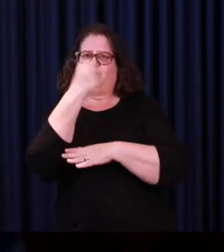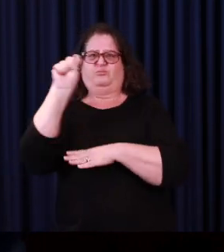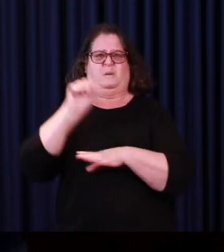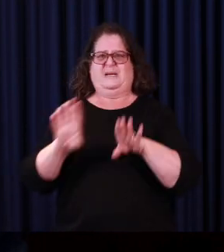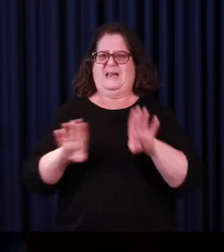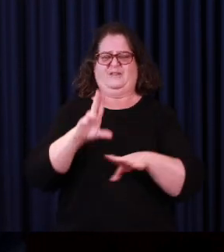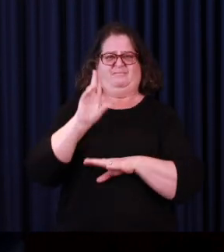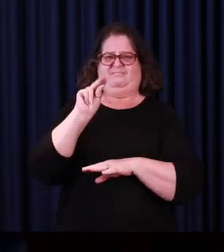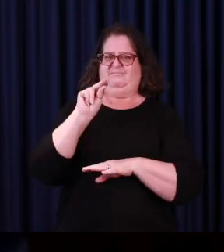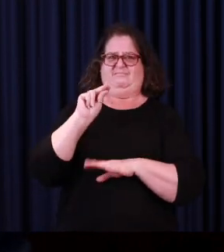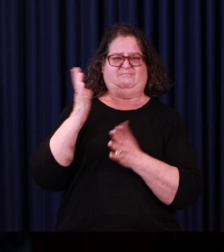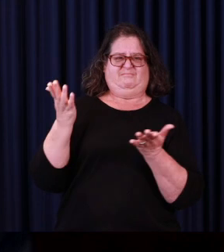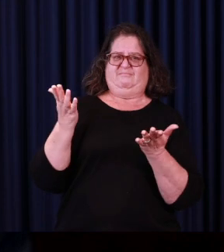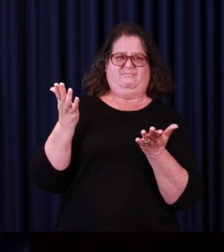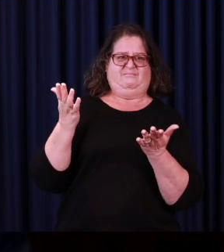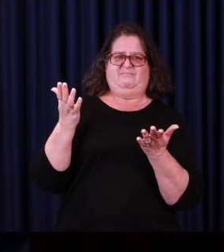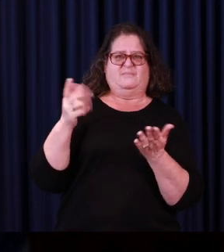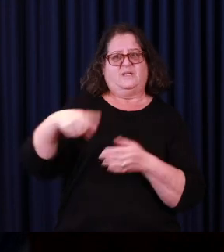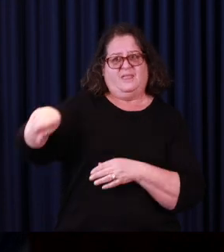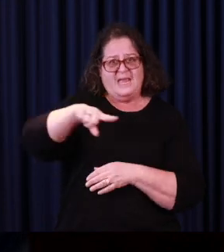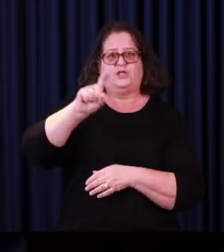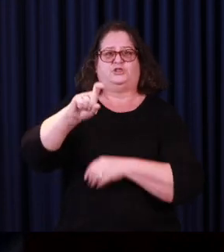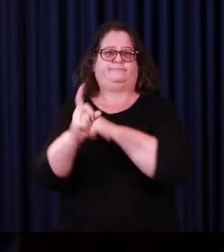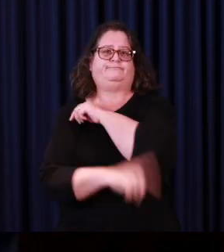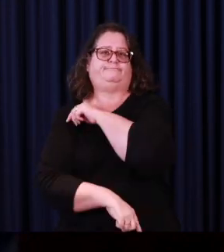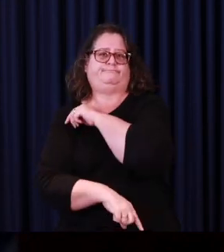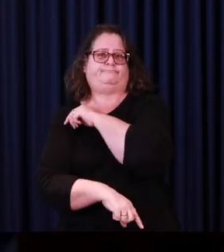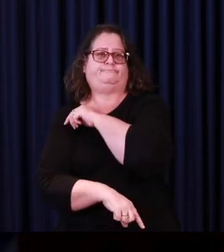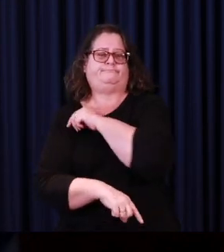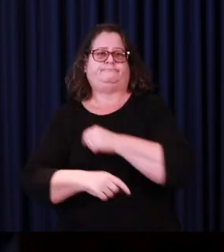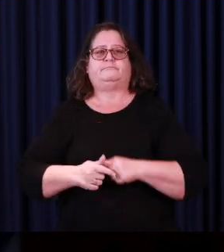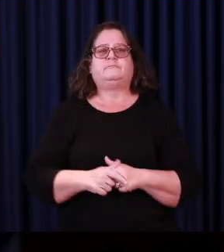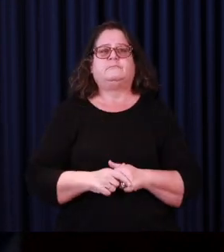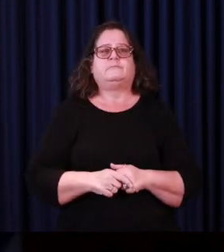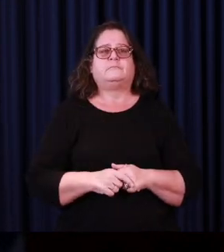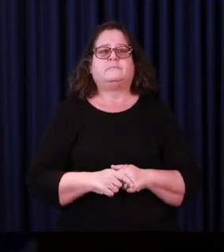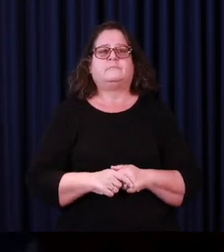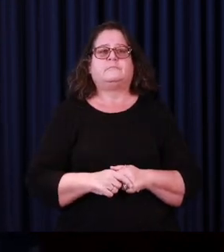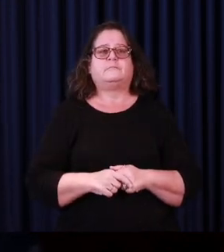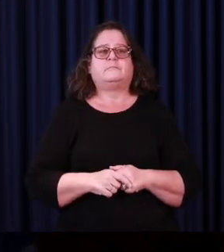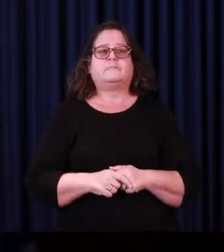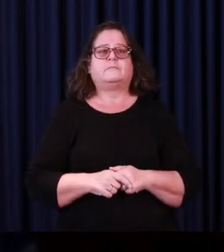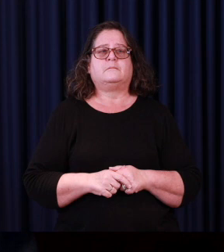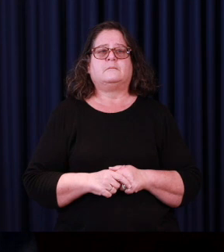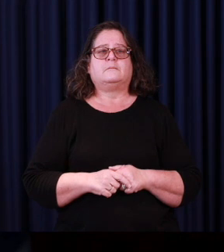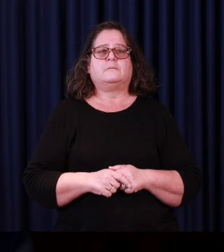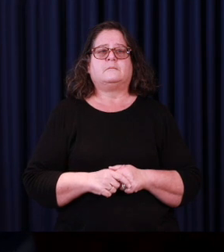Perpetrators should be prosecuted to the full extent of the law. Let us condemn